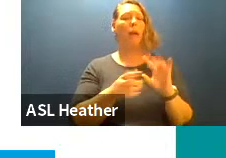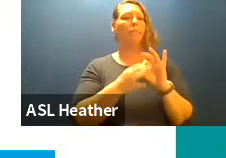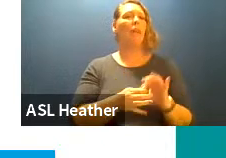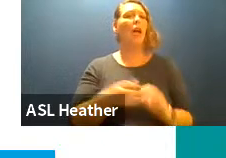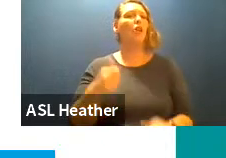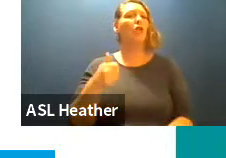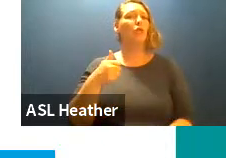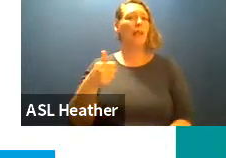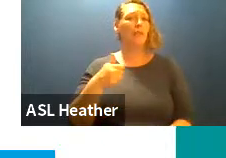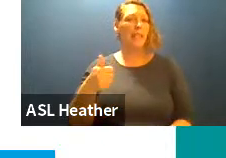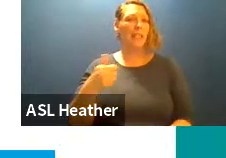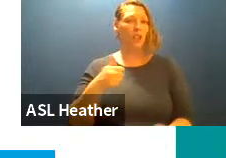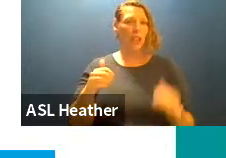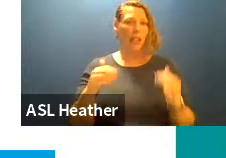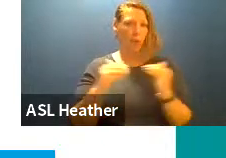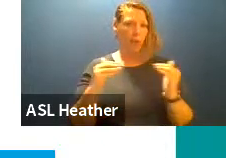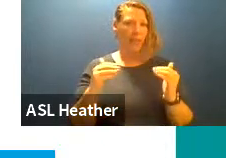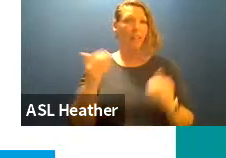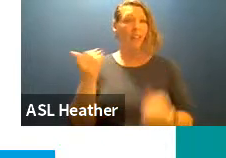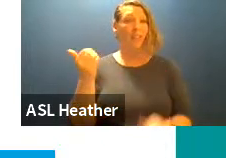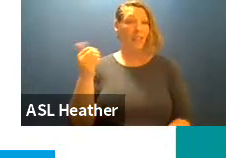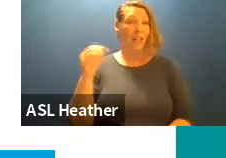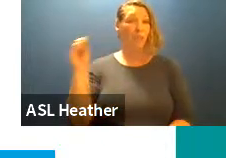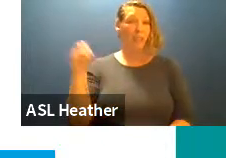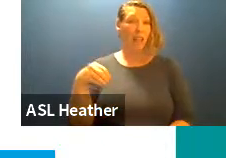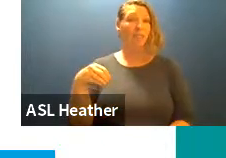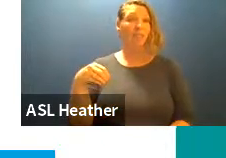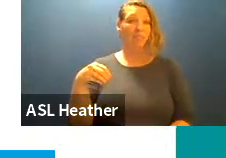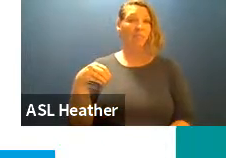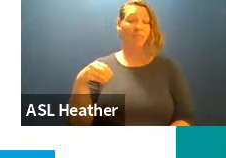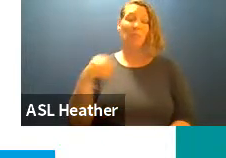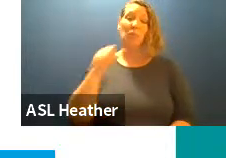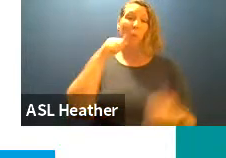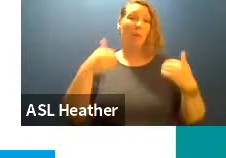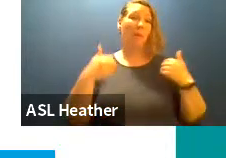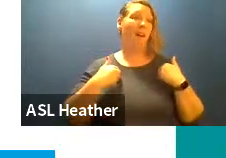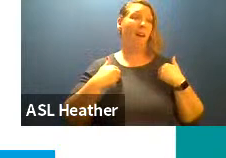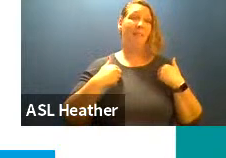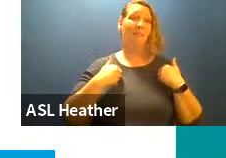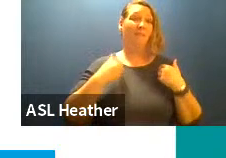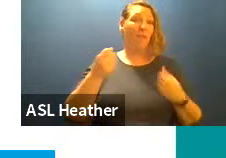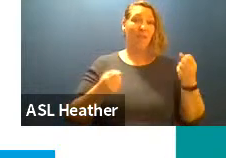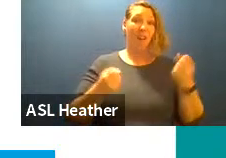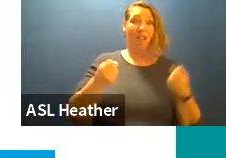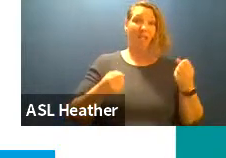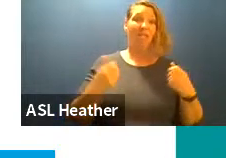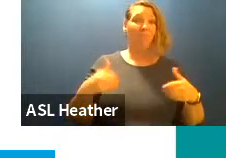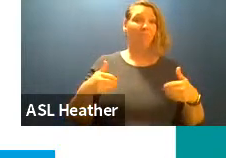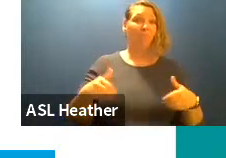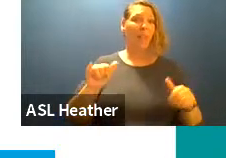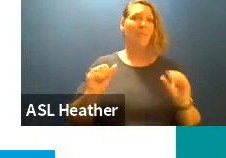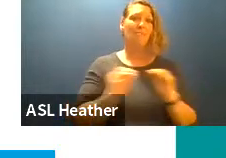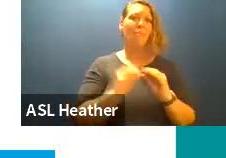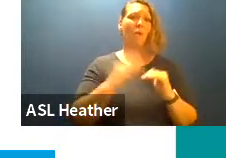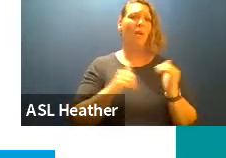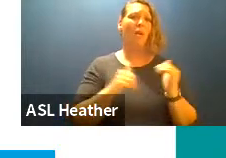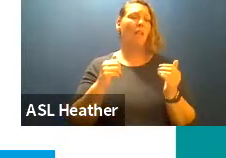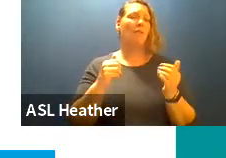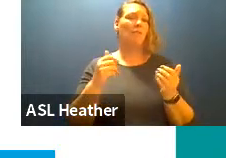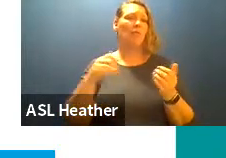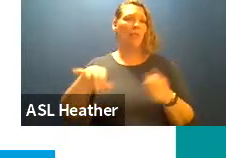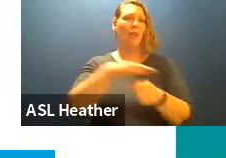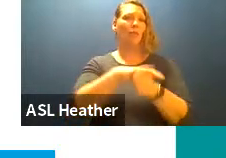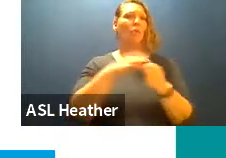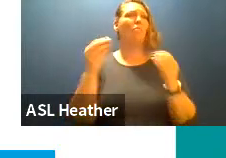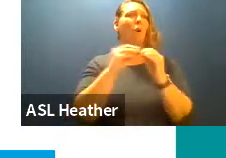equity. 15% of households do not have a vehicle, and that's higher than in the region. So we have a lot of folks who don't